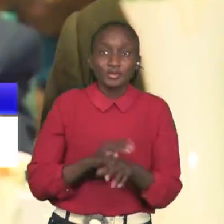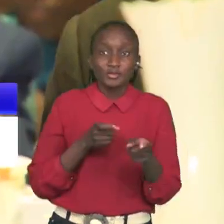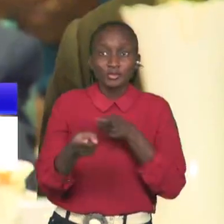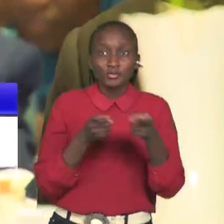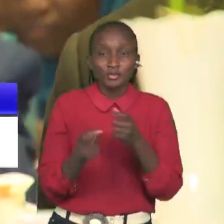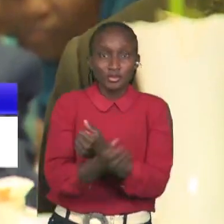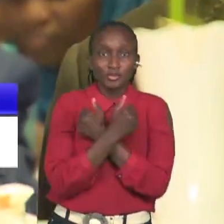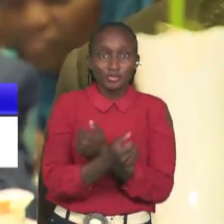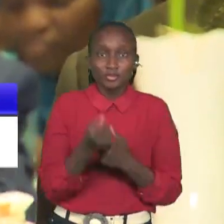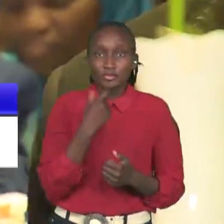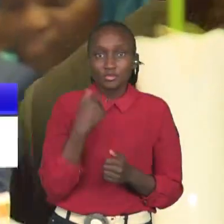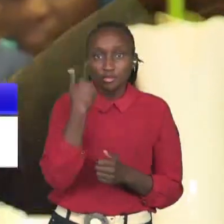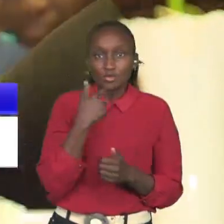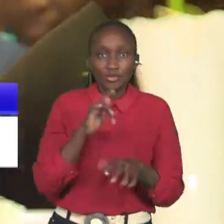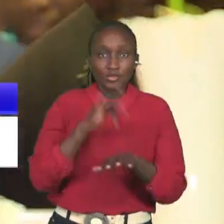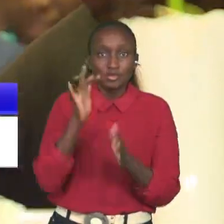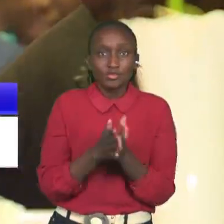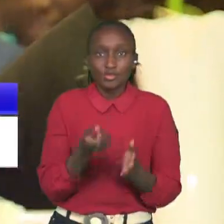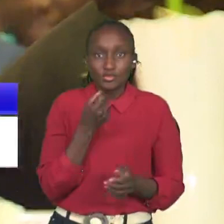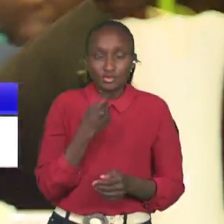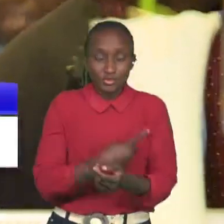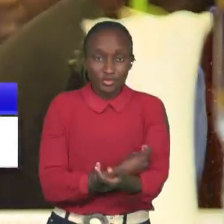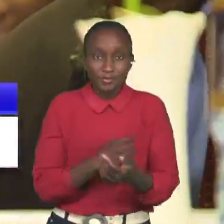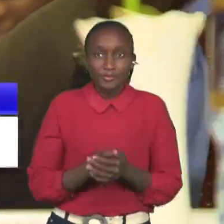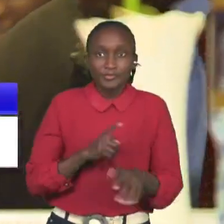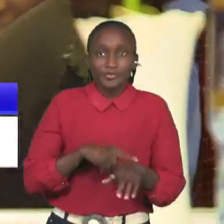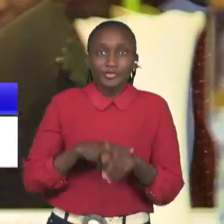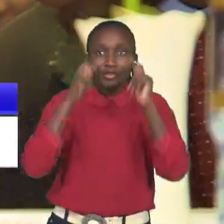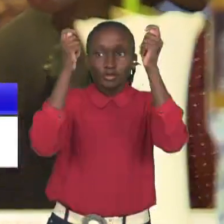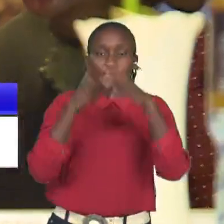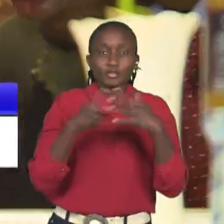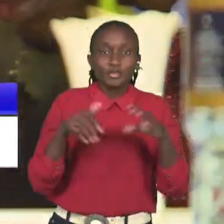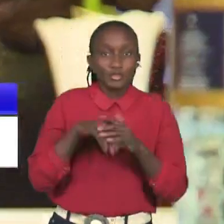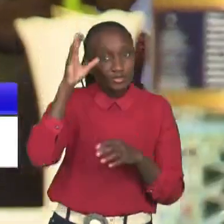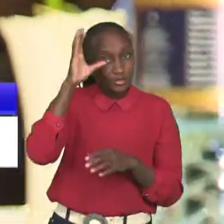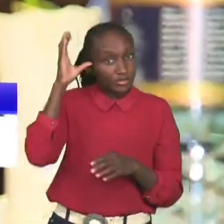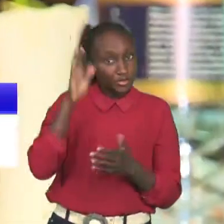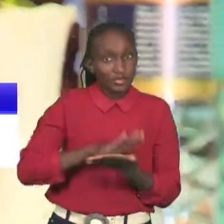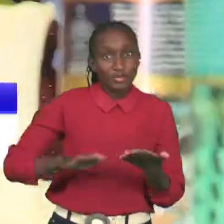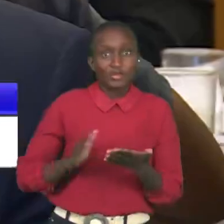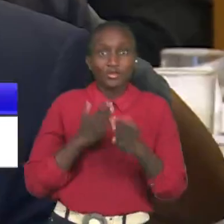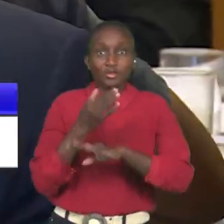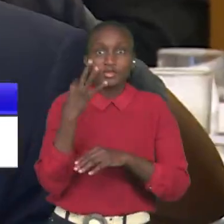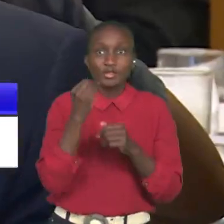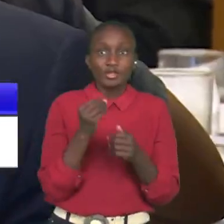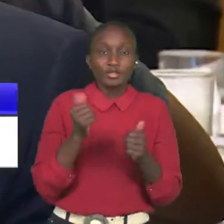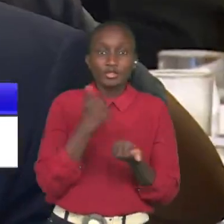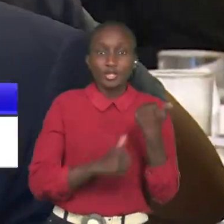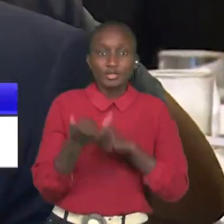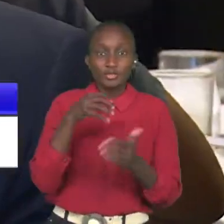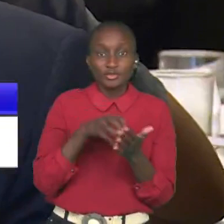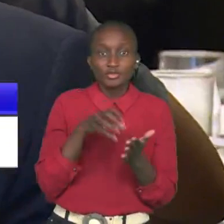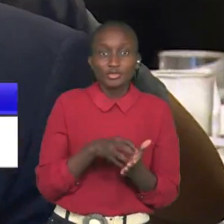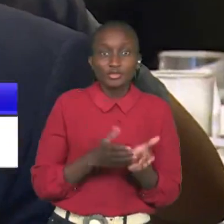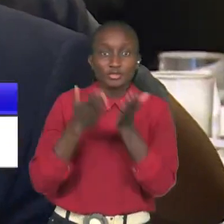prevent, and treat those affected with drugs. Since the campaigns were rolled out in the coastal region, over 30 active cases have been taken